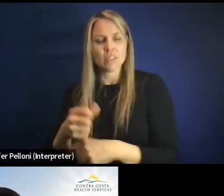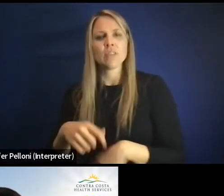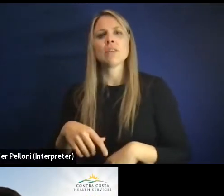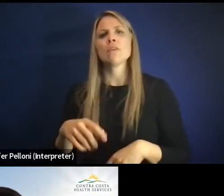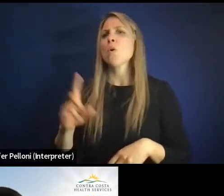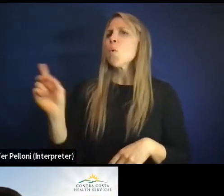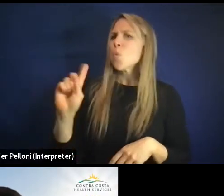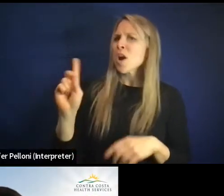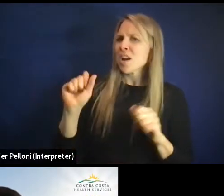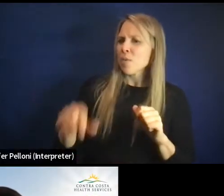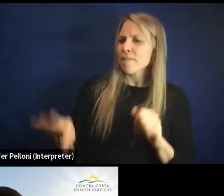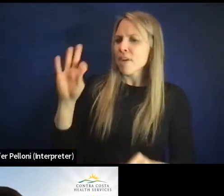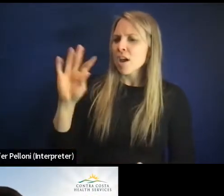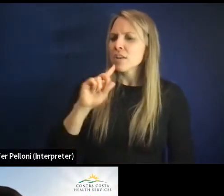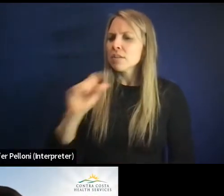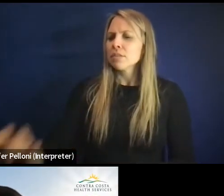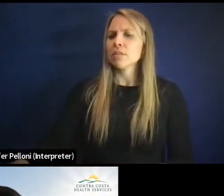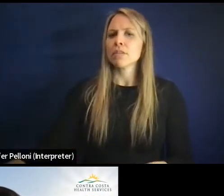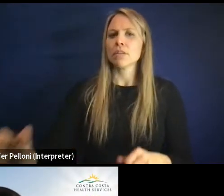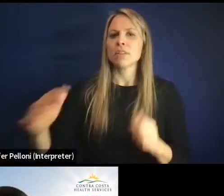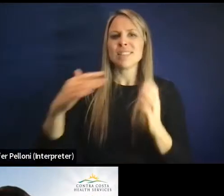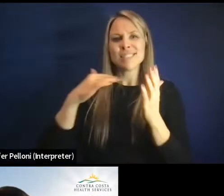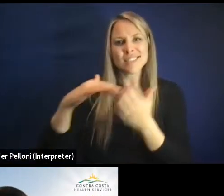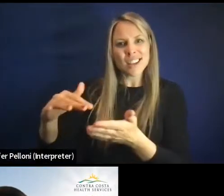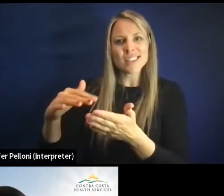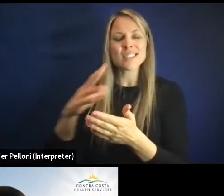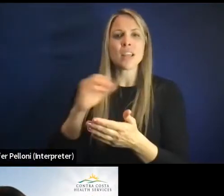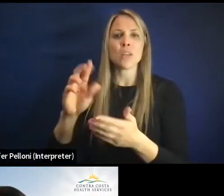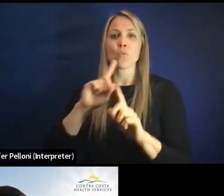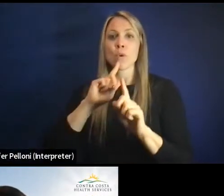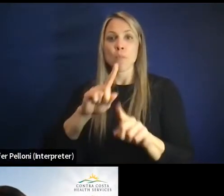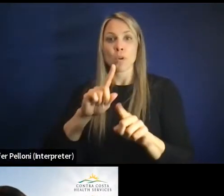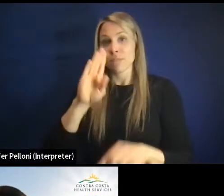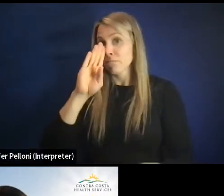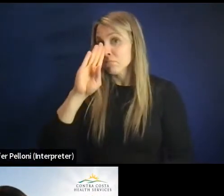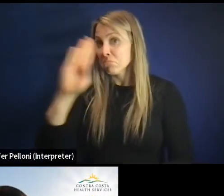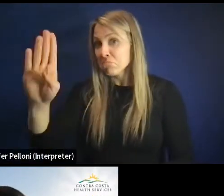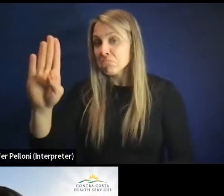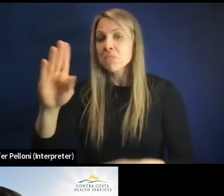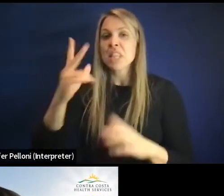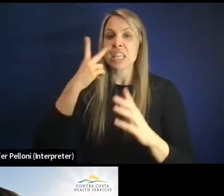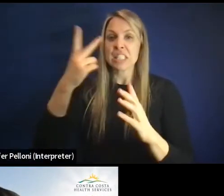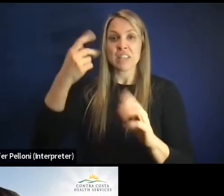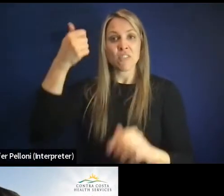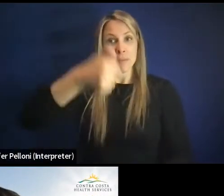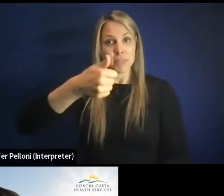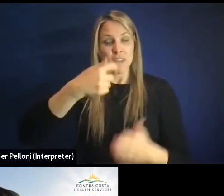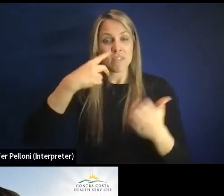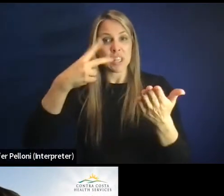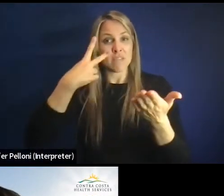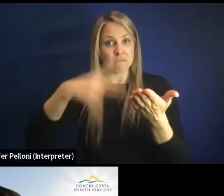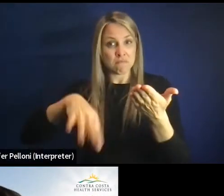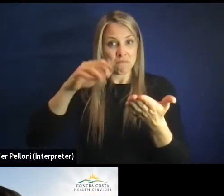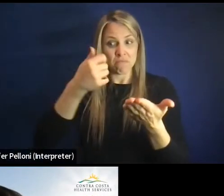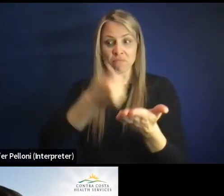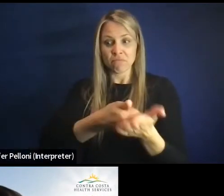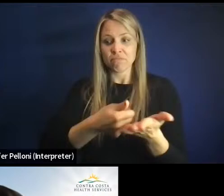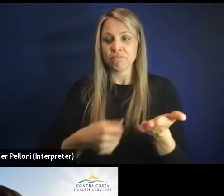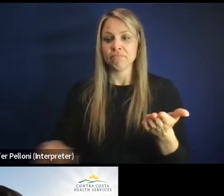could go find studies and reports directly so that they can see the information for